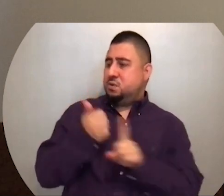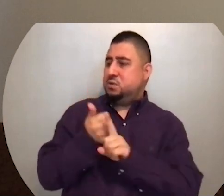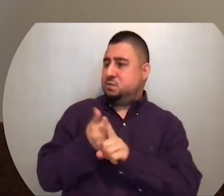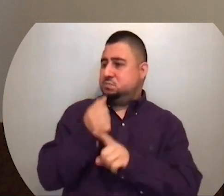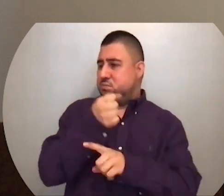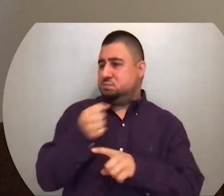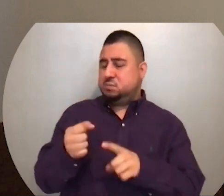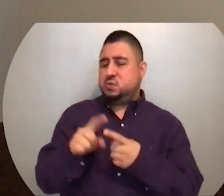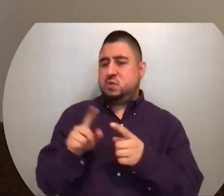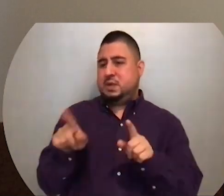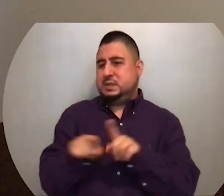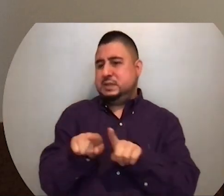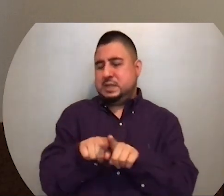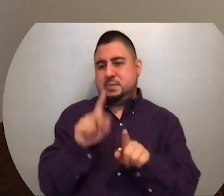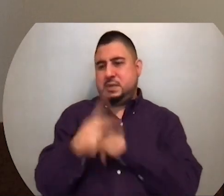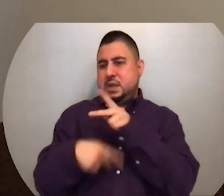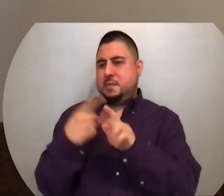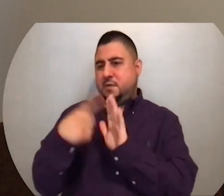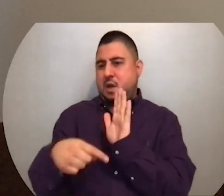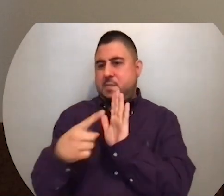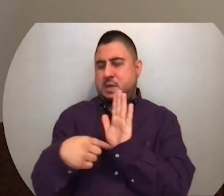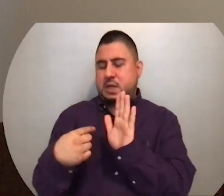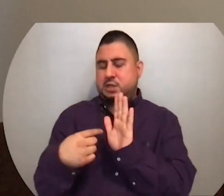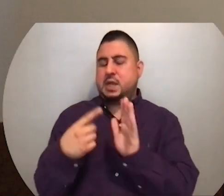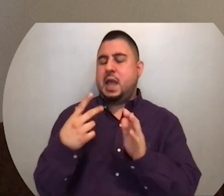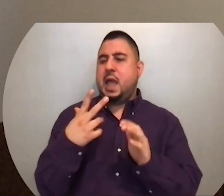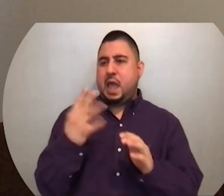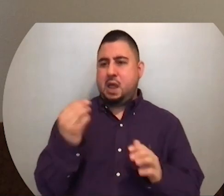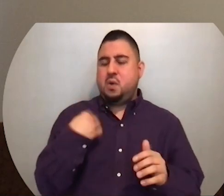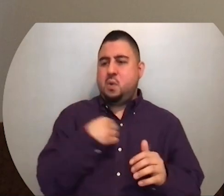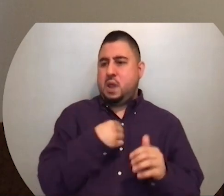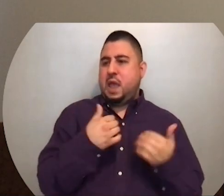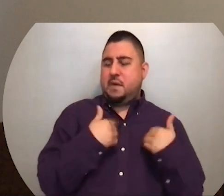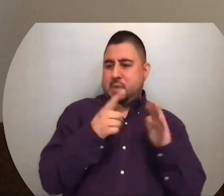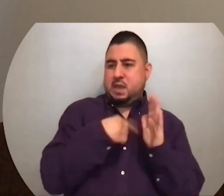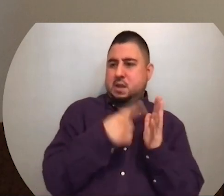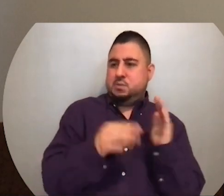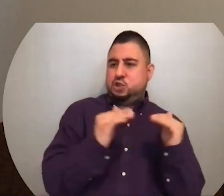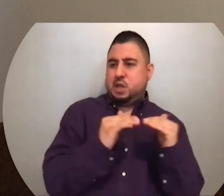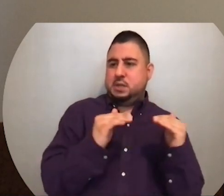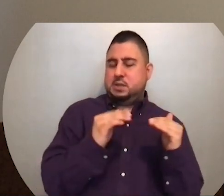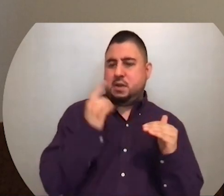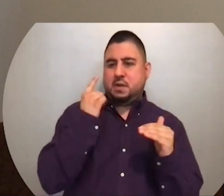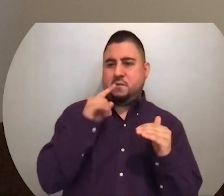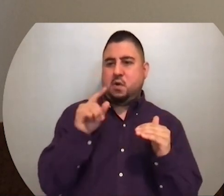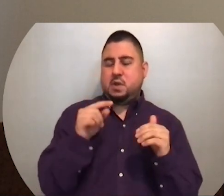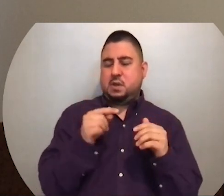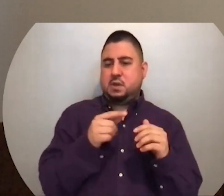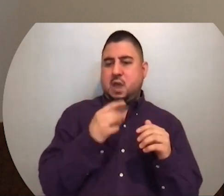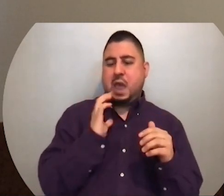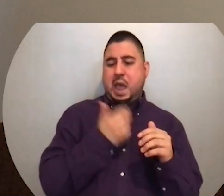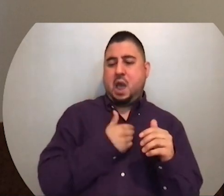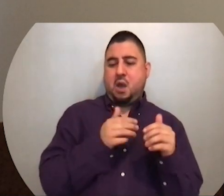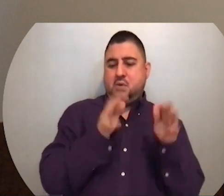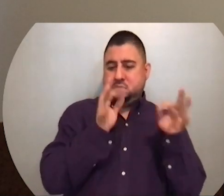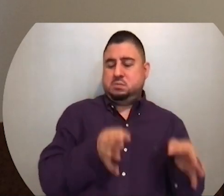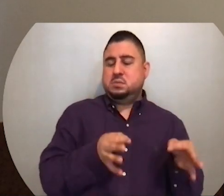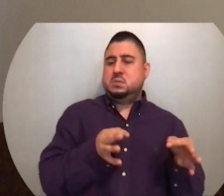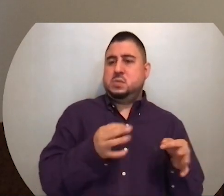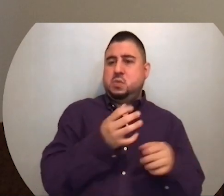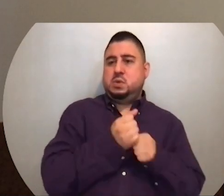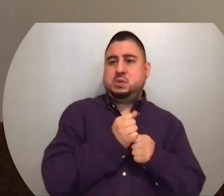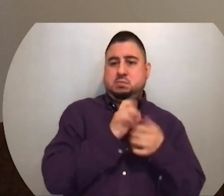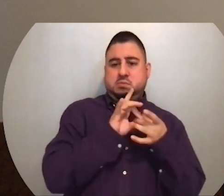subject to the same condemnation? And indeed we have been condemned justly, for the sentence we receive corresponds to